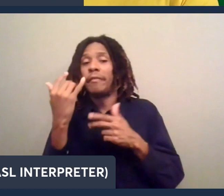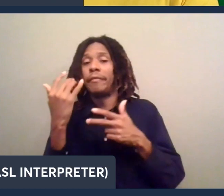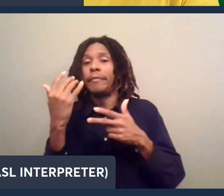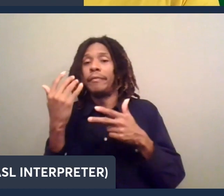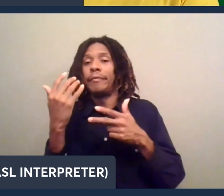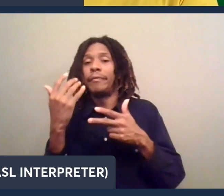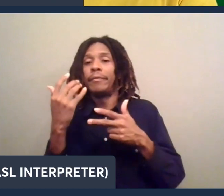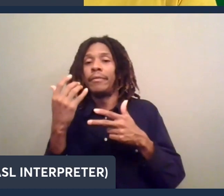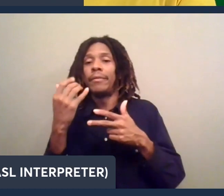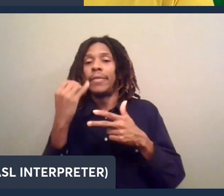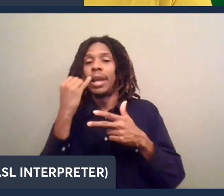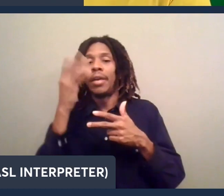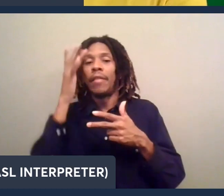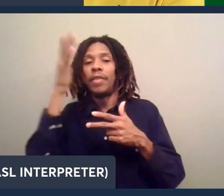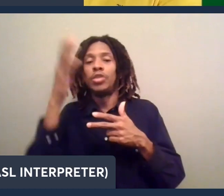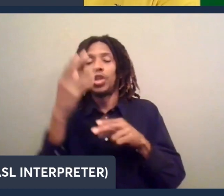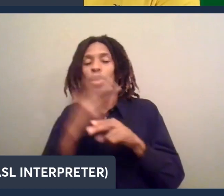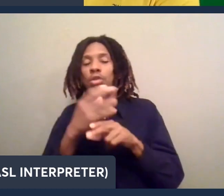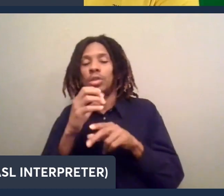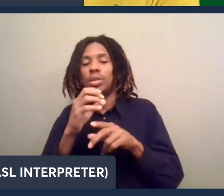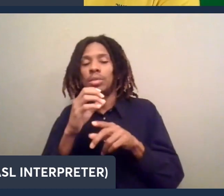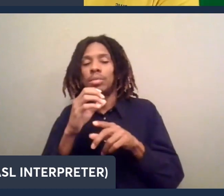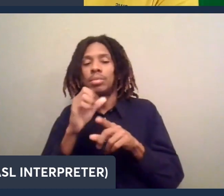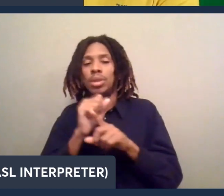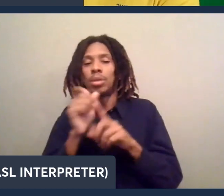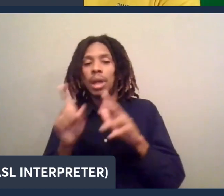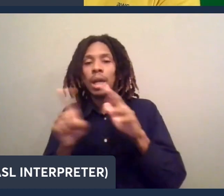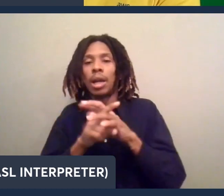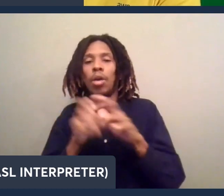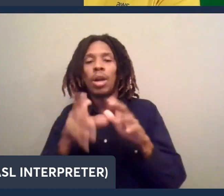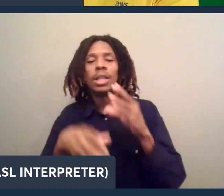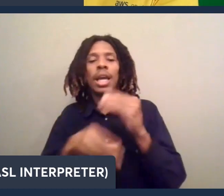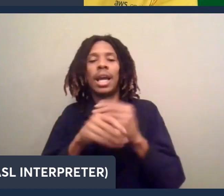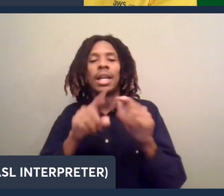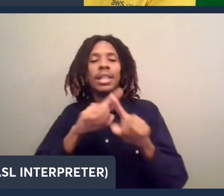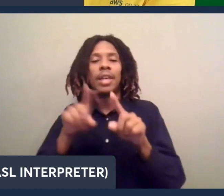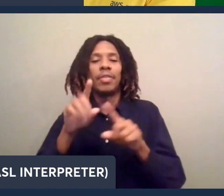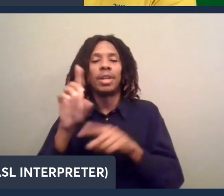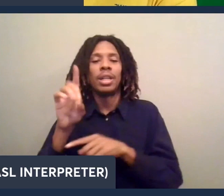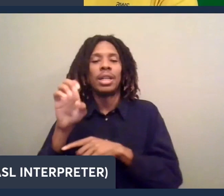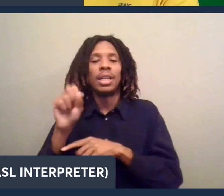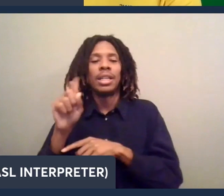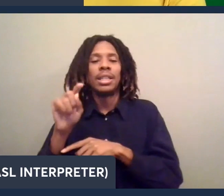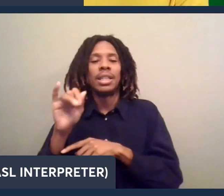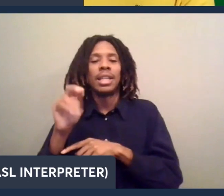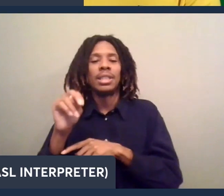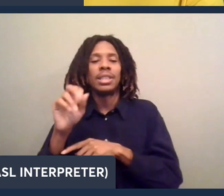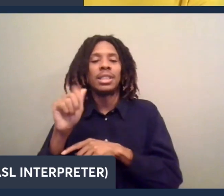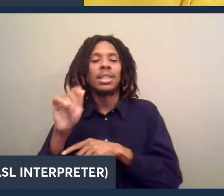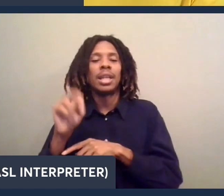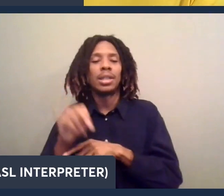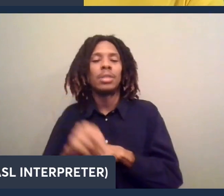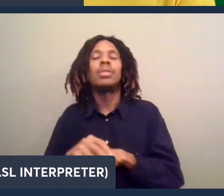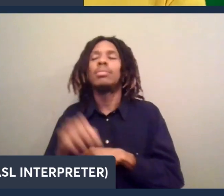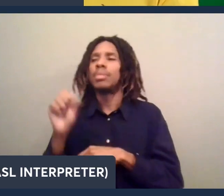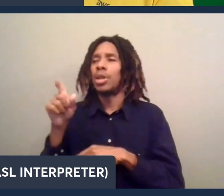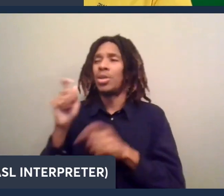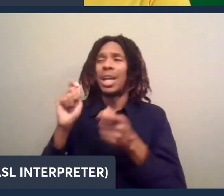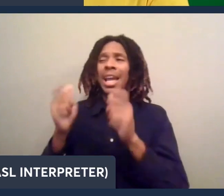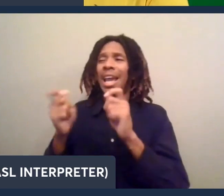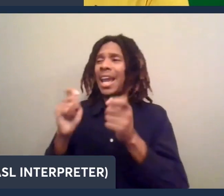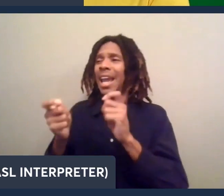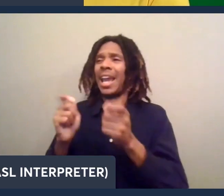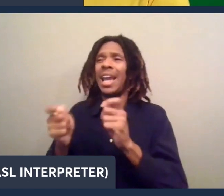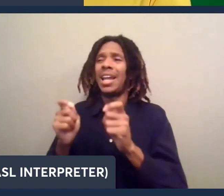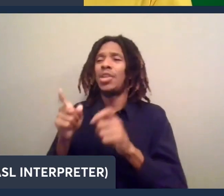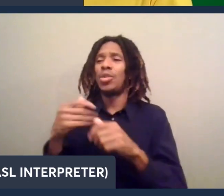if a future use case comes up where I need to add a different destination, maybe. Yep, you can edit rules on the fly. Like, you can have up